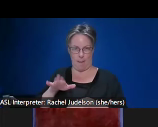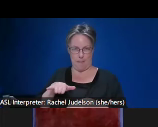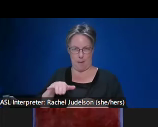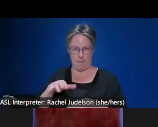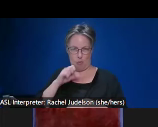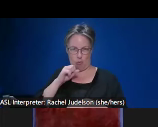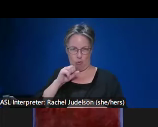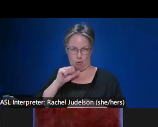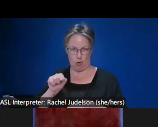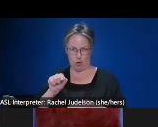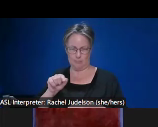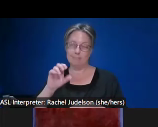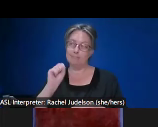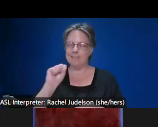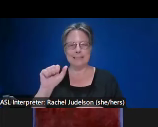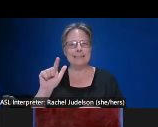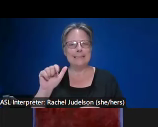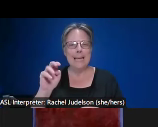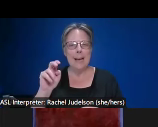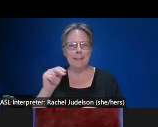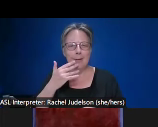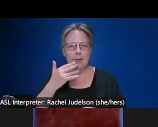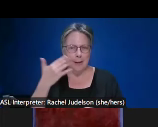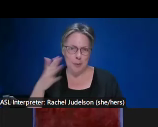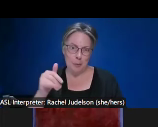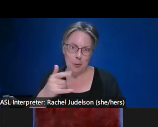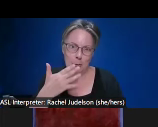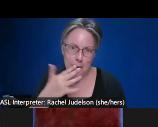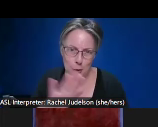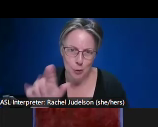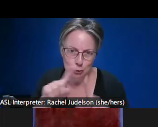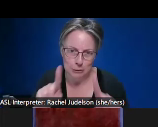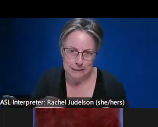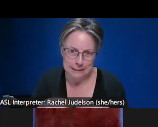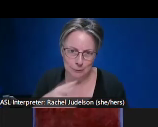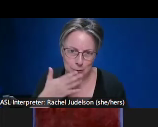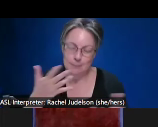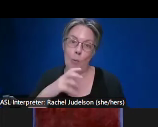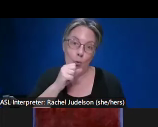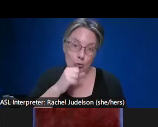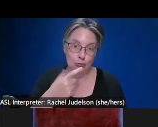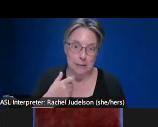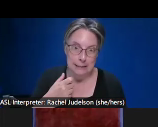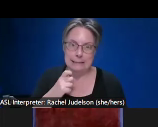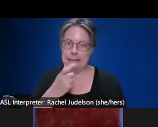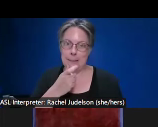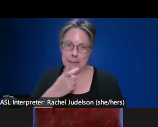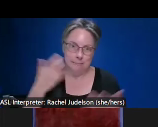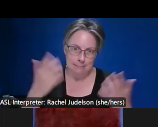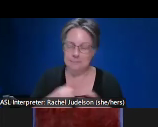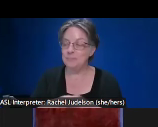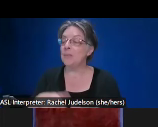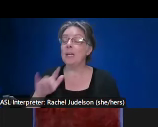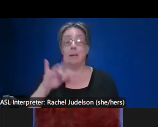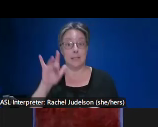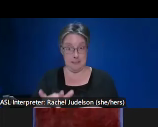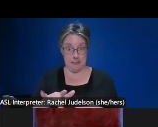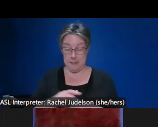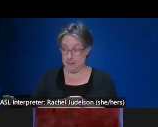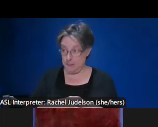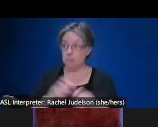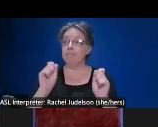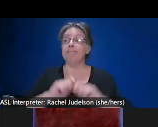guess, that salmon colored, I don't know what color it is on your screen, but that orange, red, salmon colored button. You click on that and